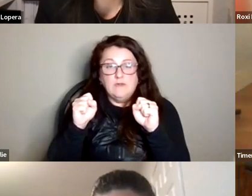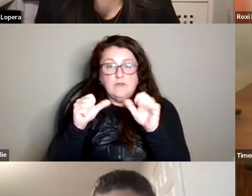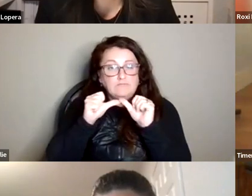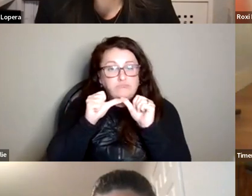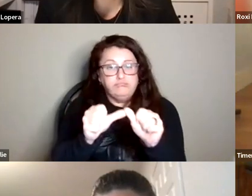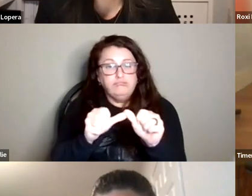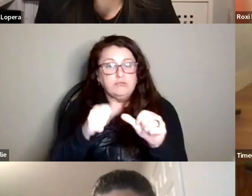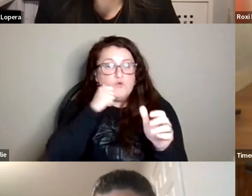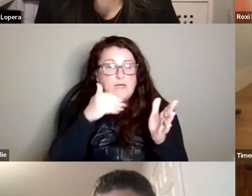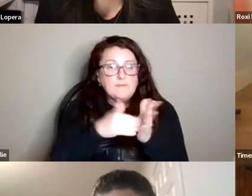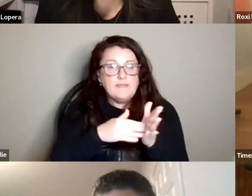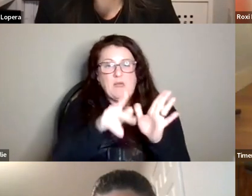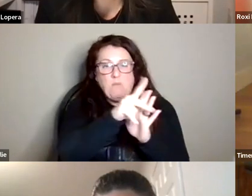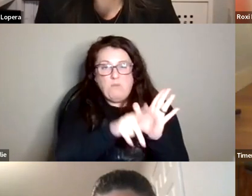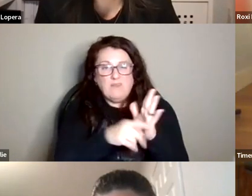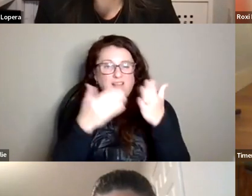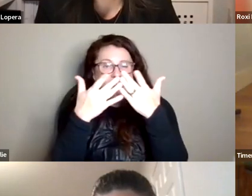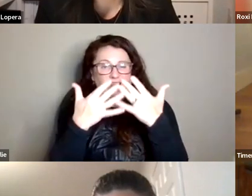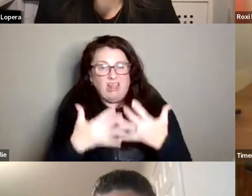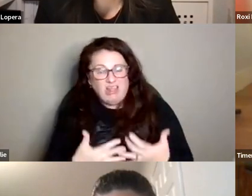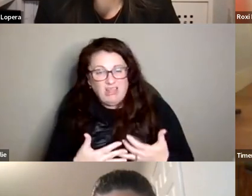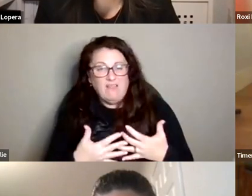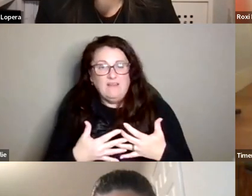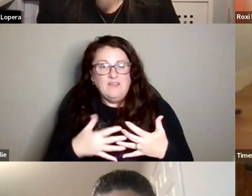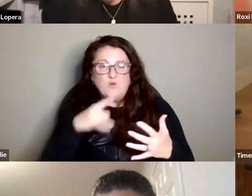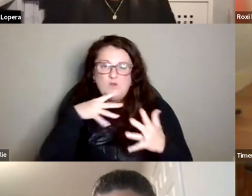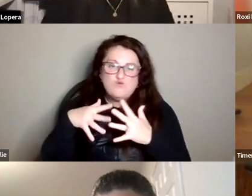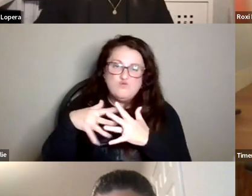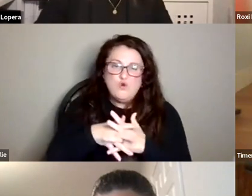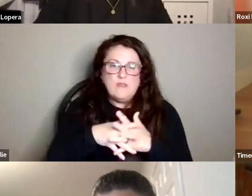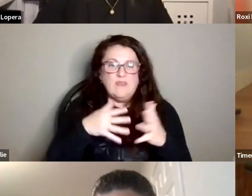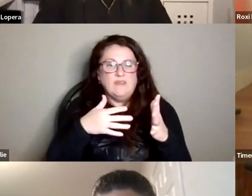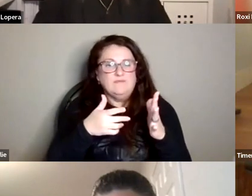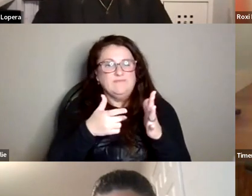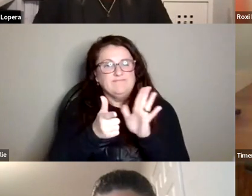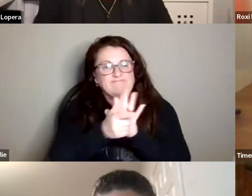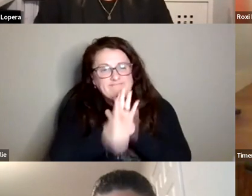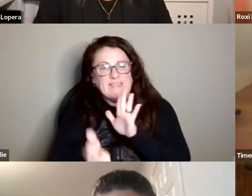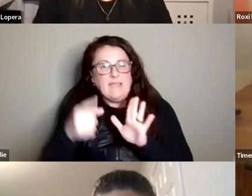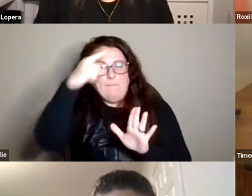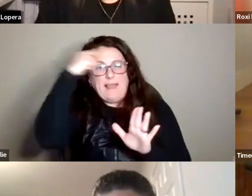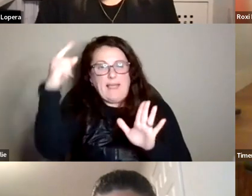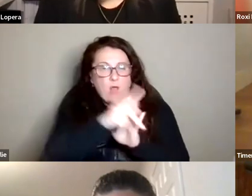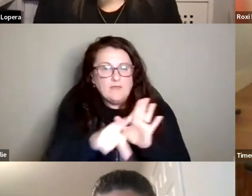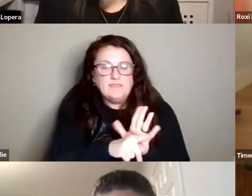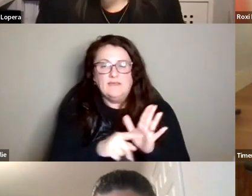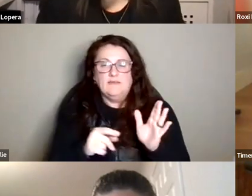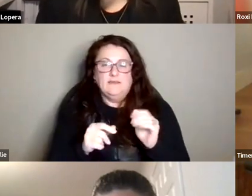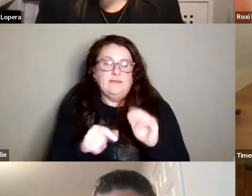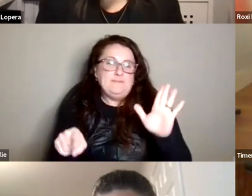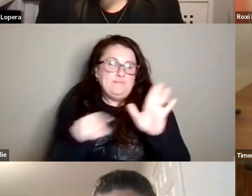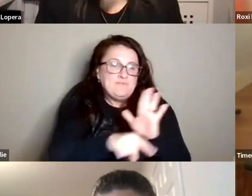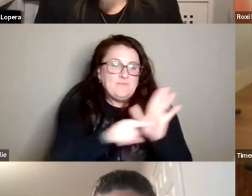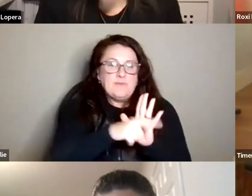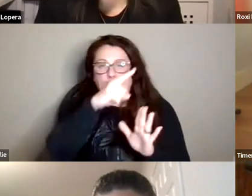and dismantle policies that are rooted in anti-Blackness, policies that disadvantage Black and